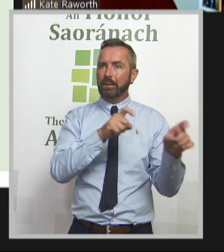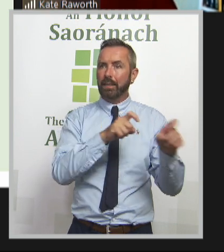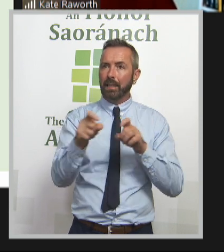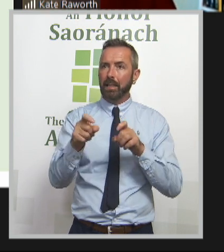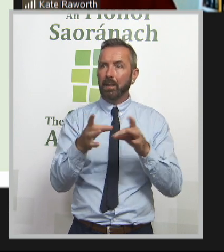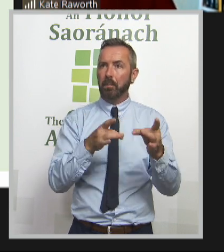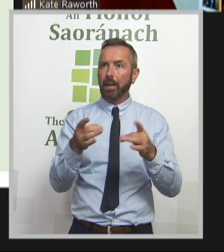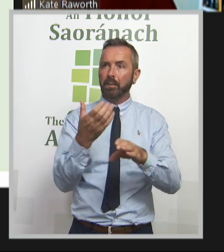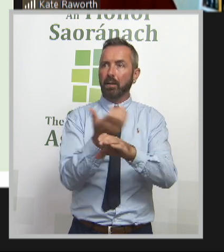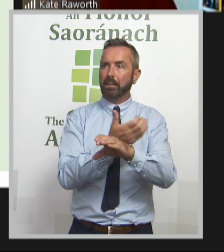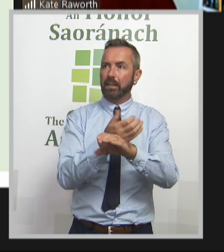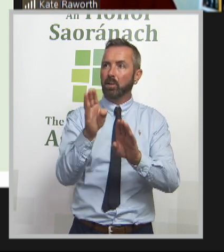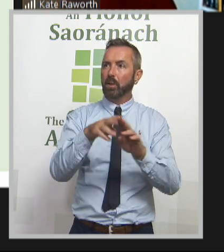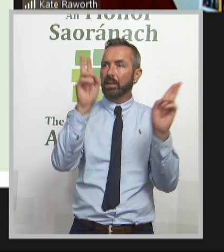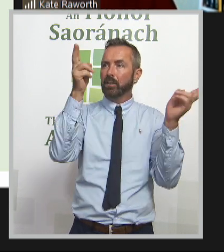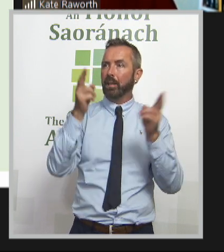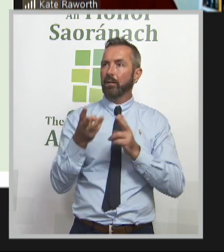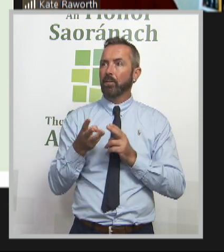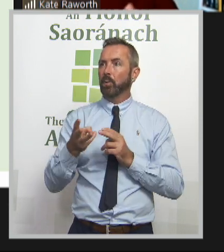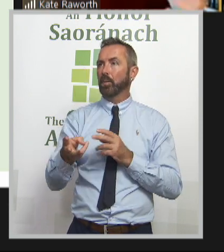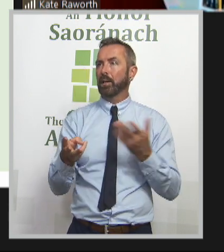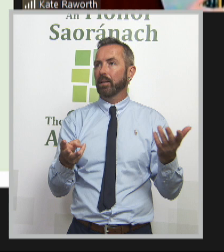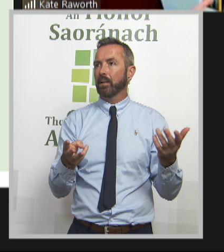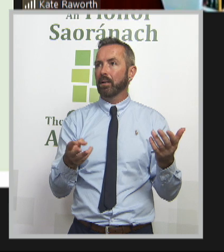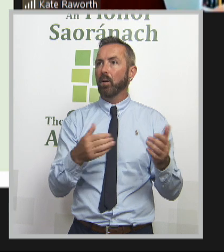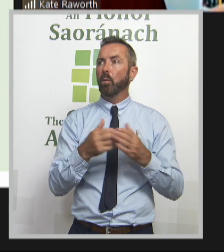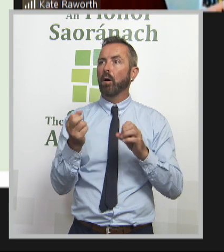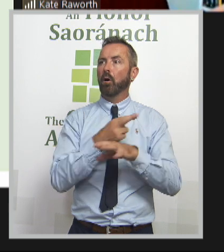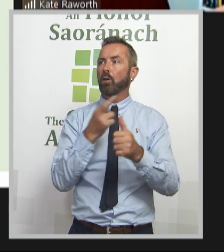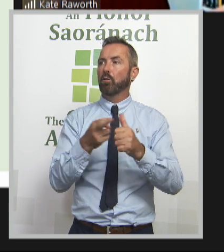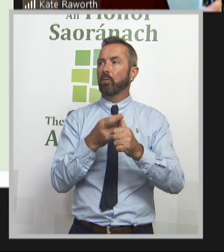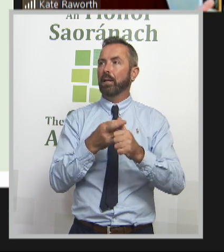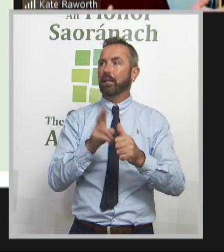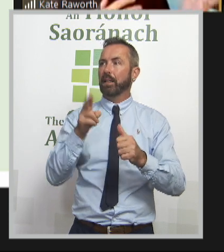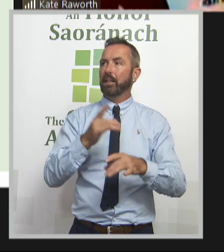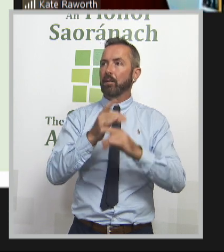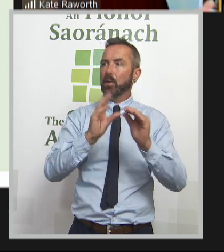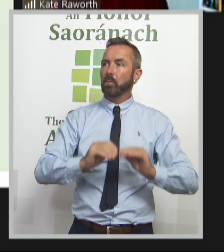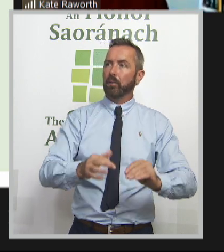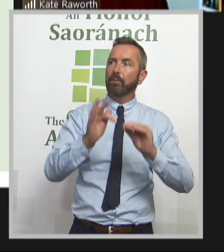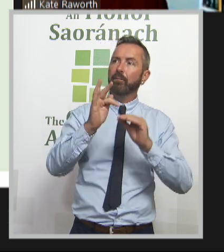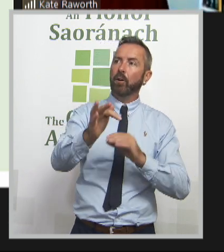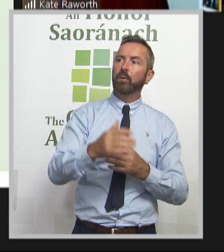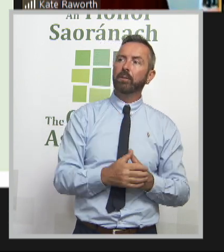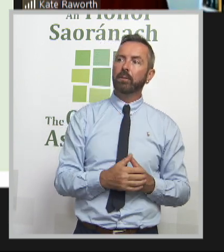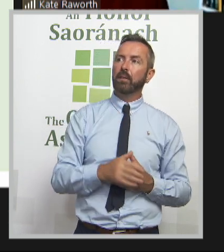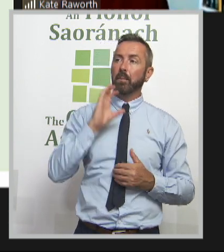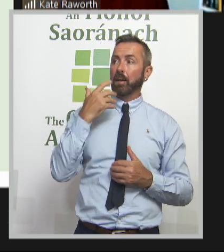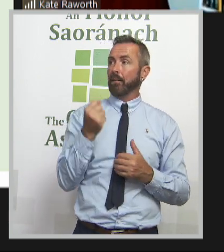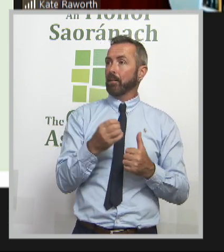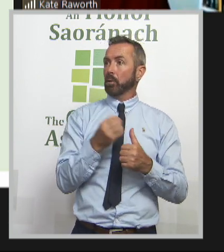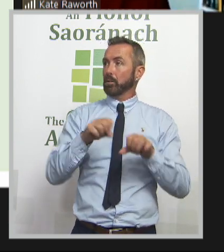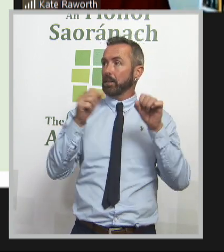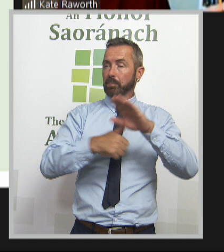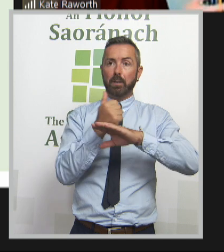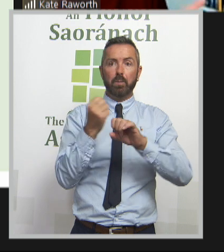actually meaning we're losing our nation's biodiversity? And what already draws us forward? Because of course, there are good things in place everywhere